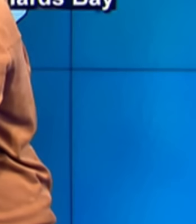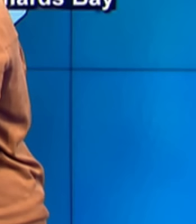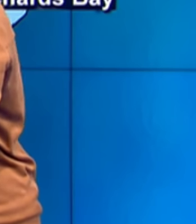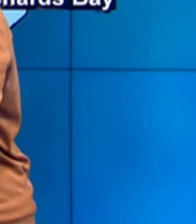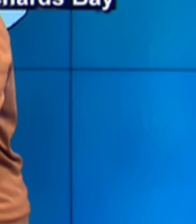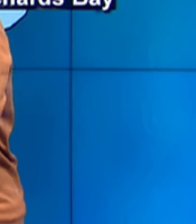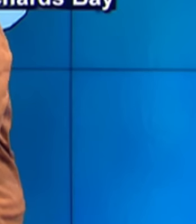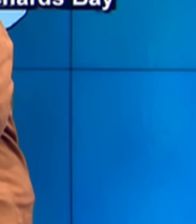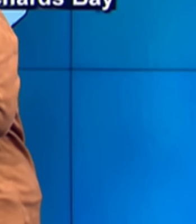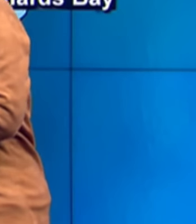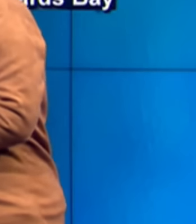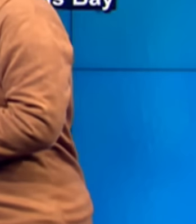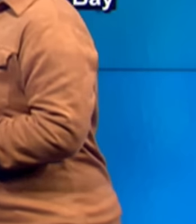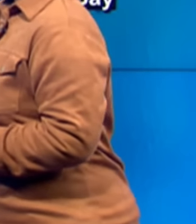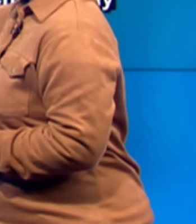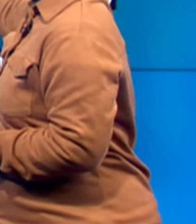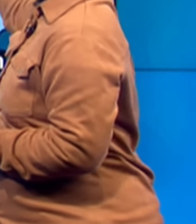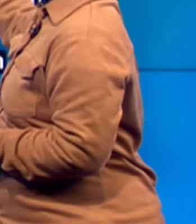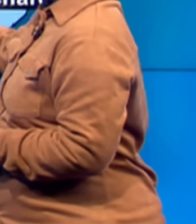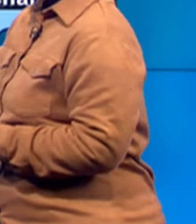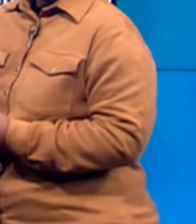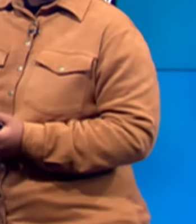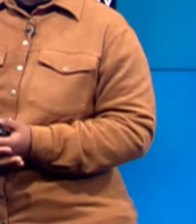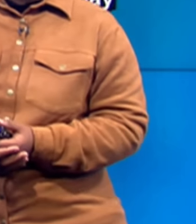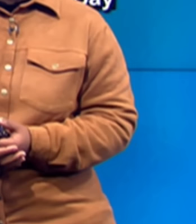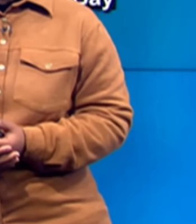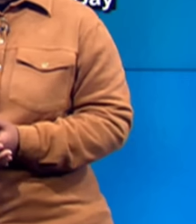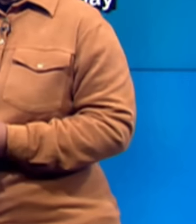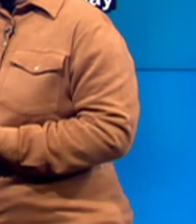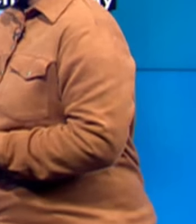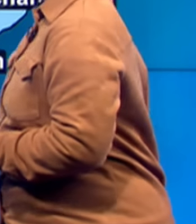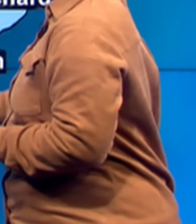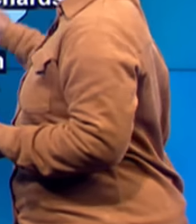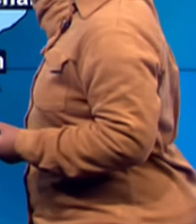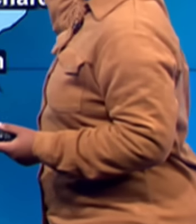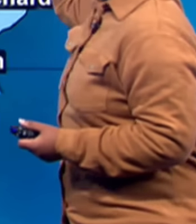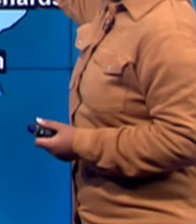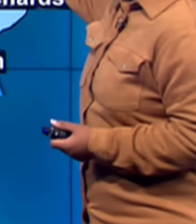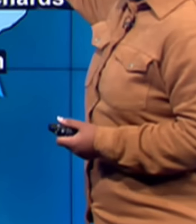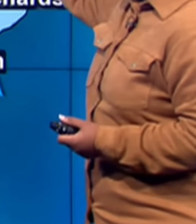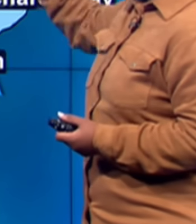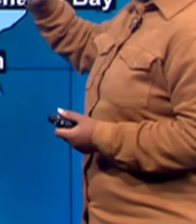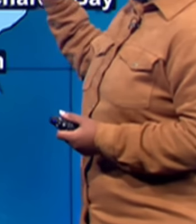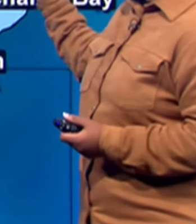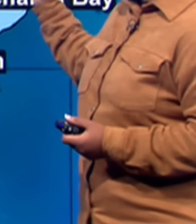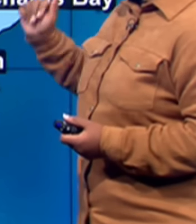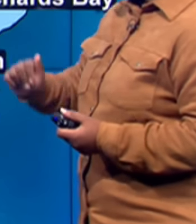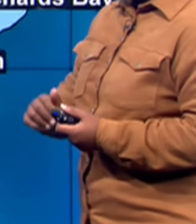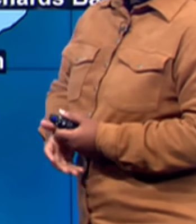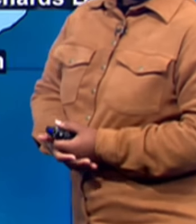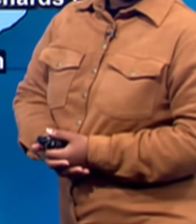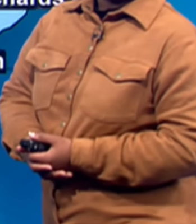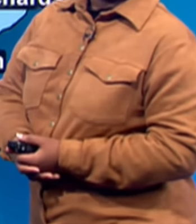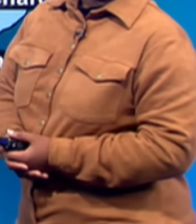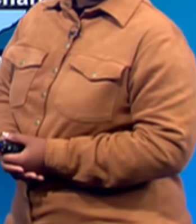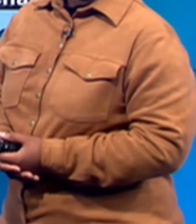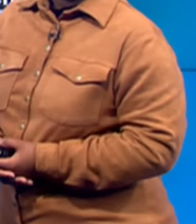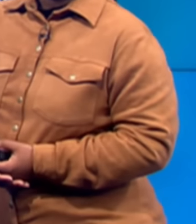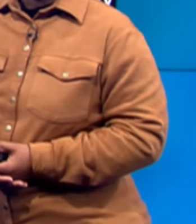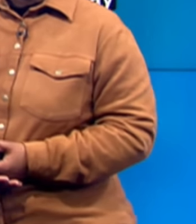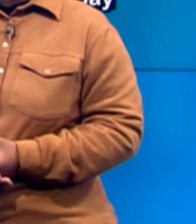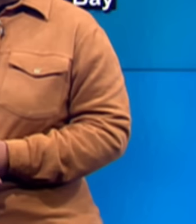Northern Cape ka di% di le 16 mme go tla go thibile go rala di province ka bophara mme ka kwa province ya ka kwa Limpopo Mpumalanga le ka